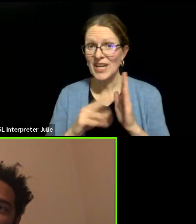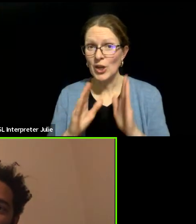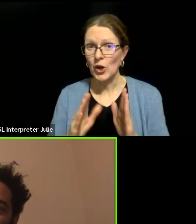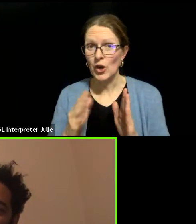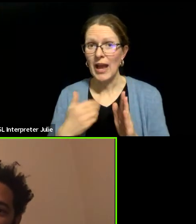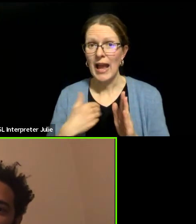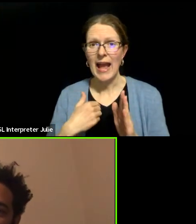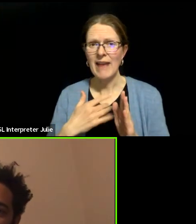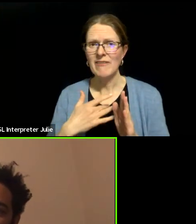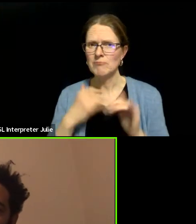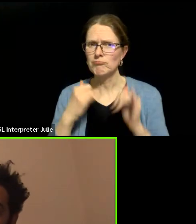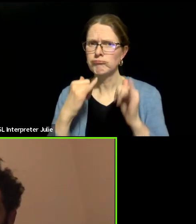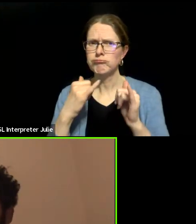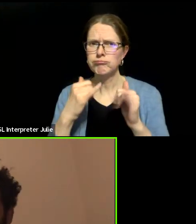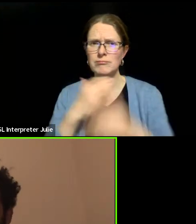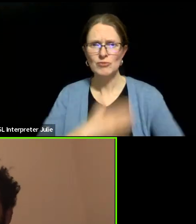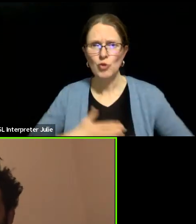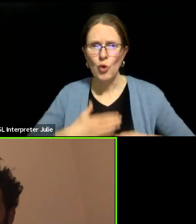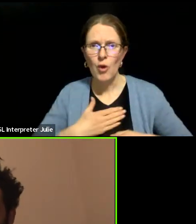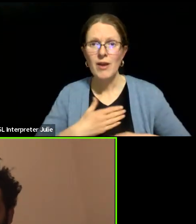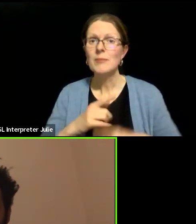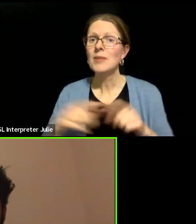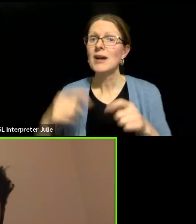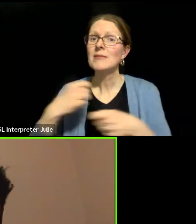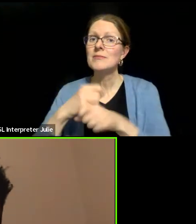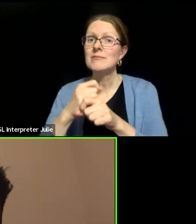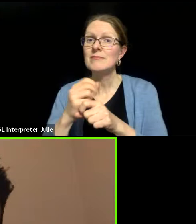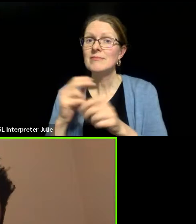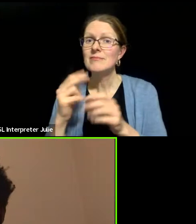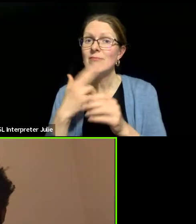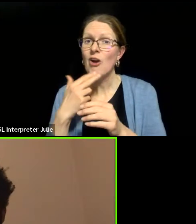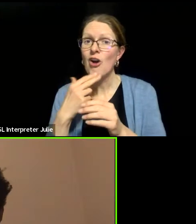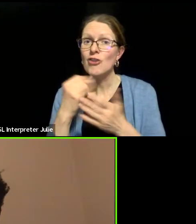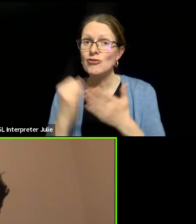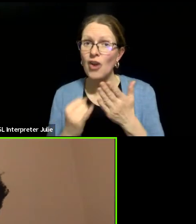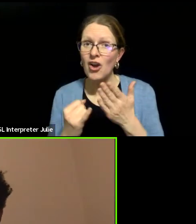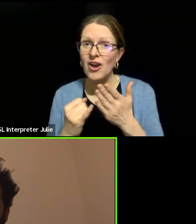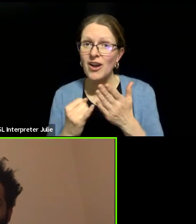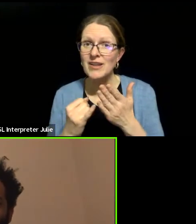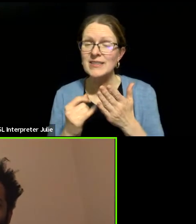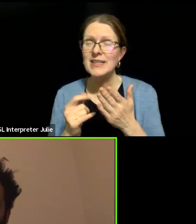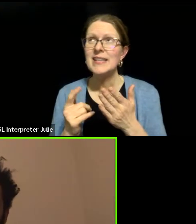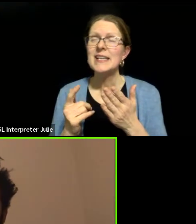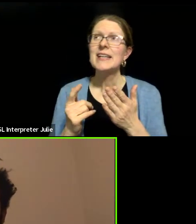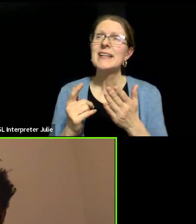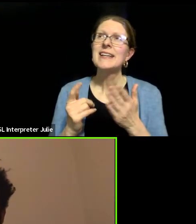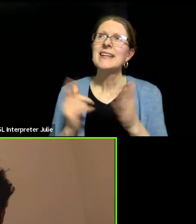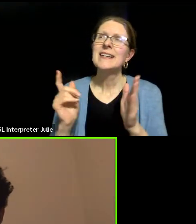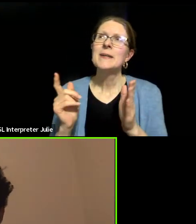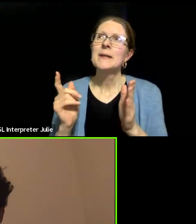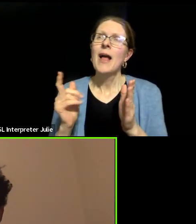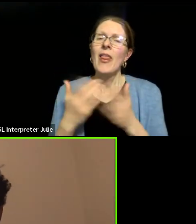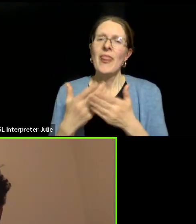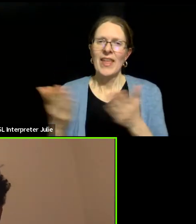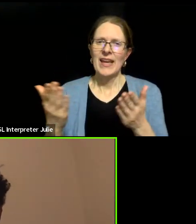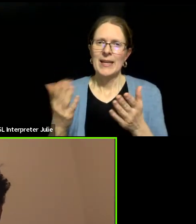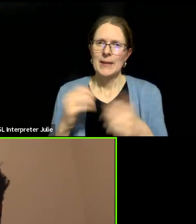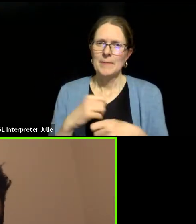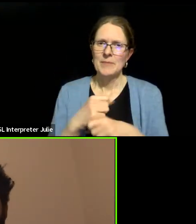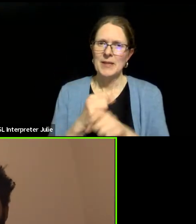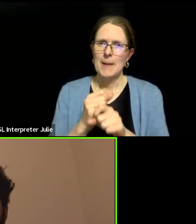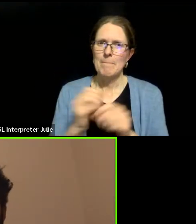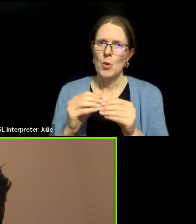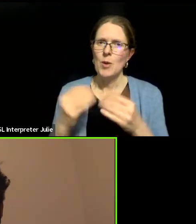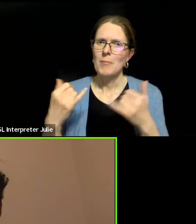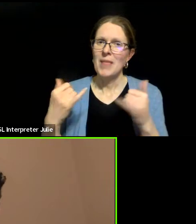talking about the creation of the small drawings or the collages, I think things get much more playful, much